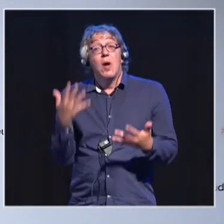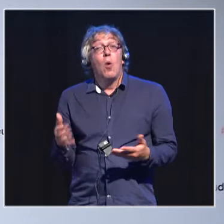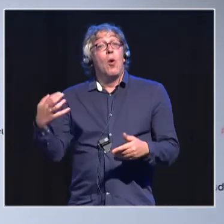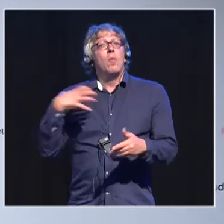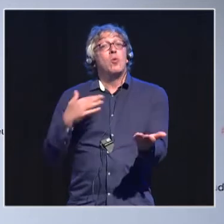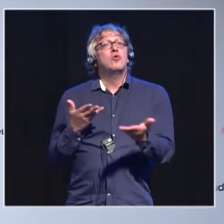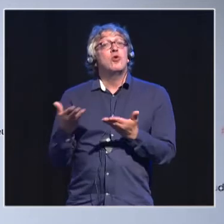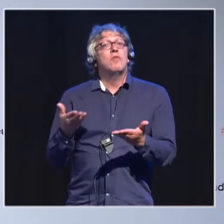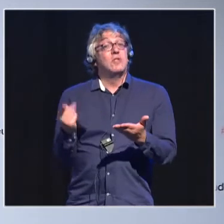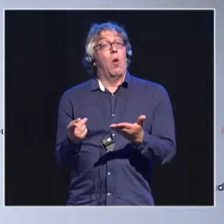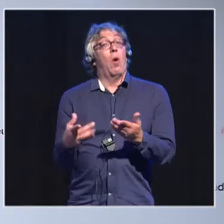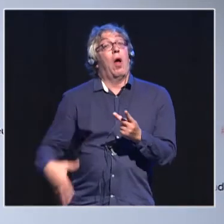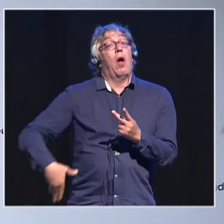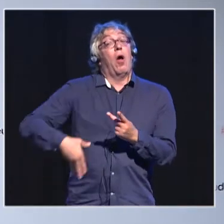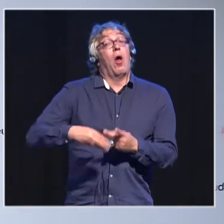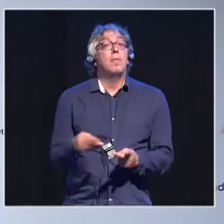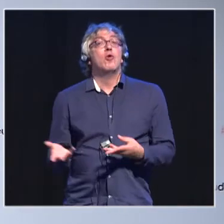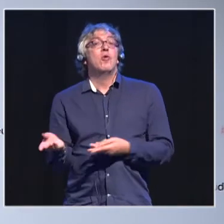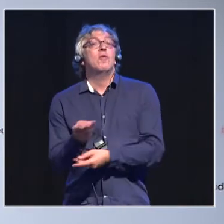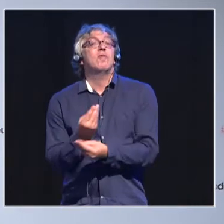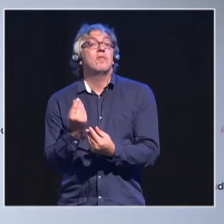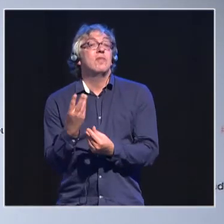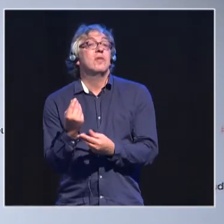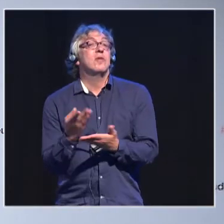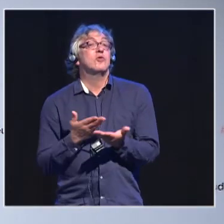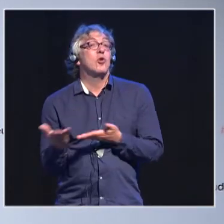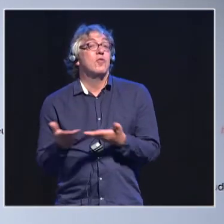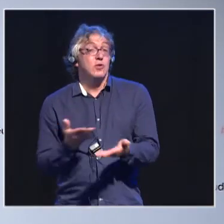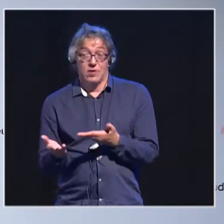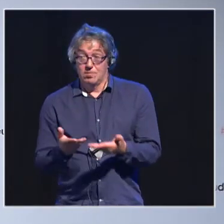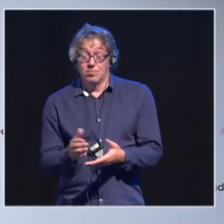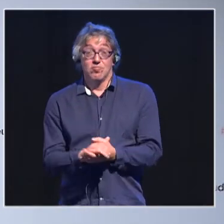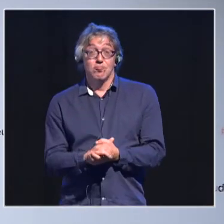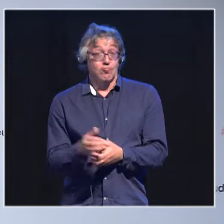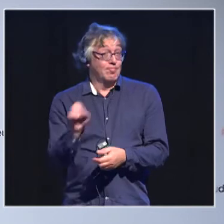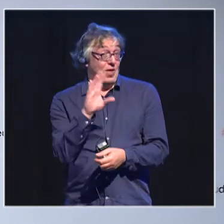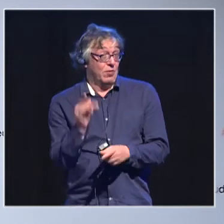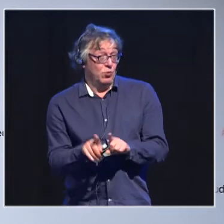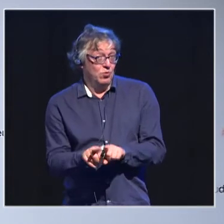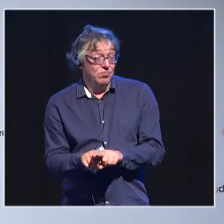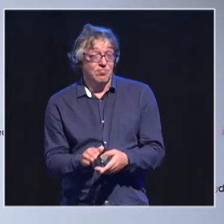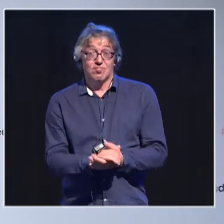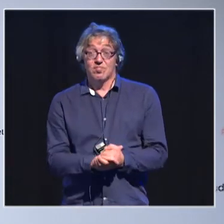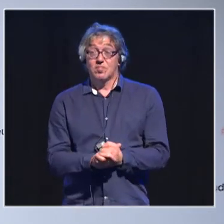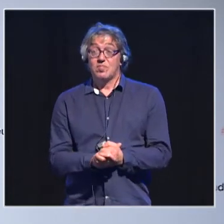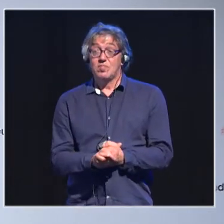financial services, which is something it started to happen also in Africa. So some are government-led, you're right, but